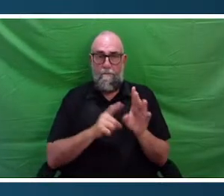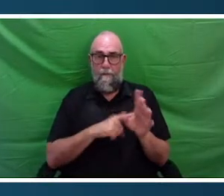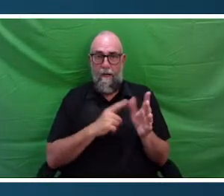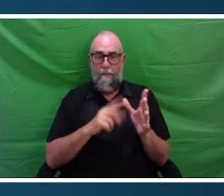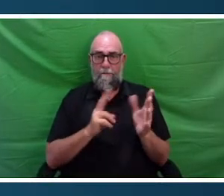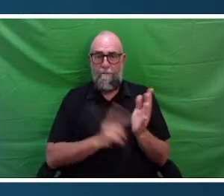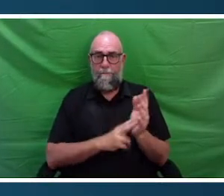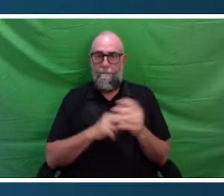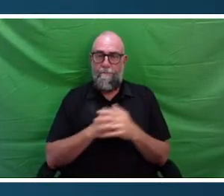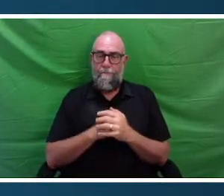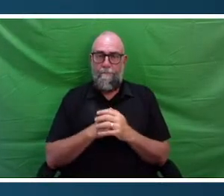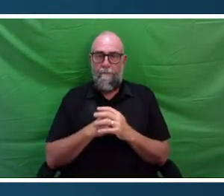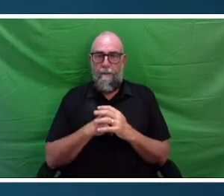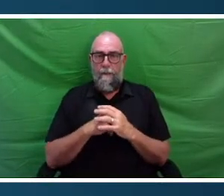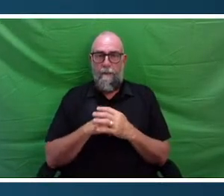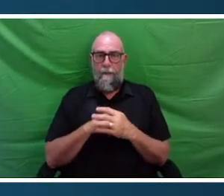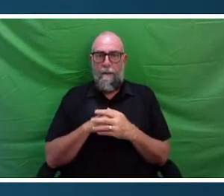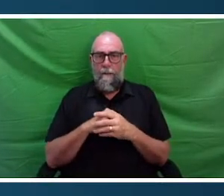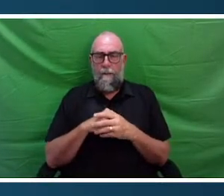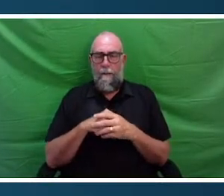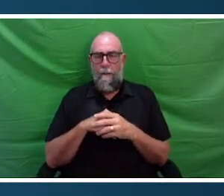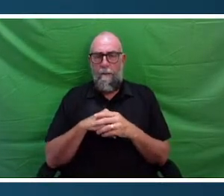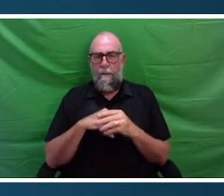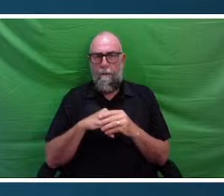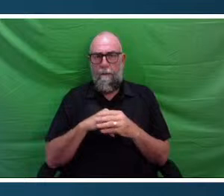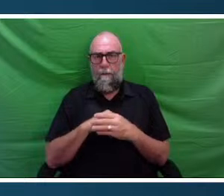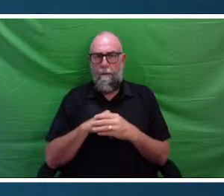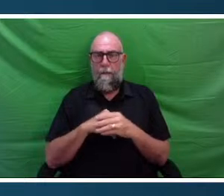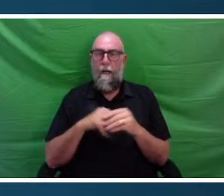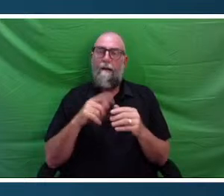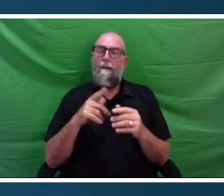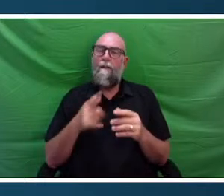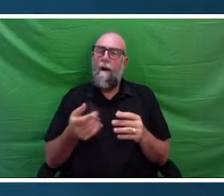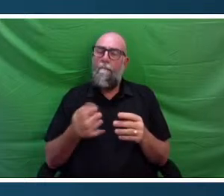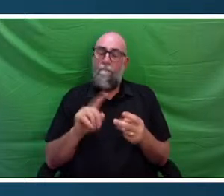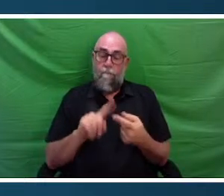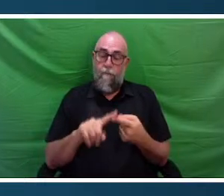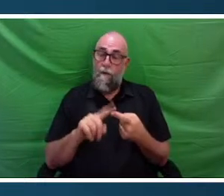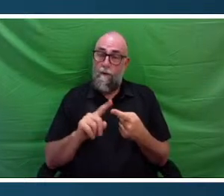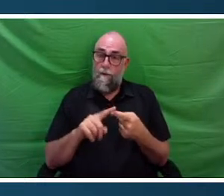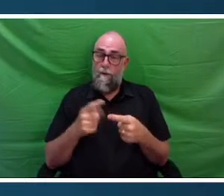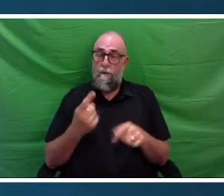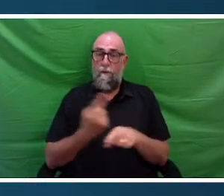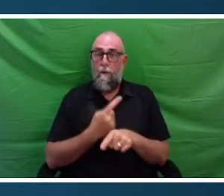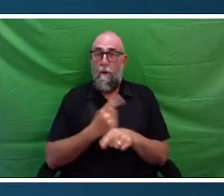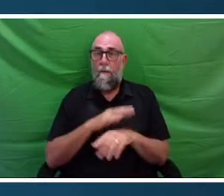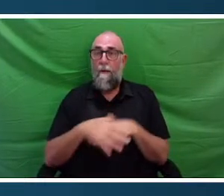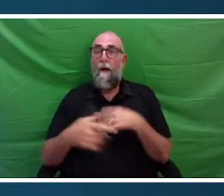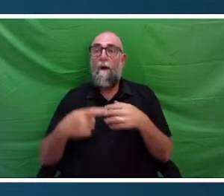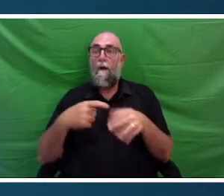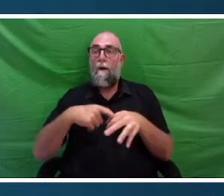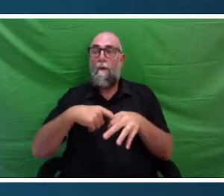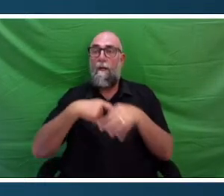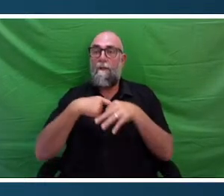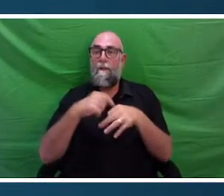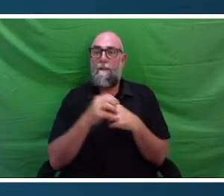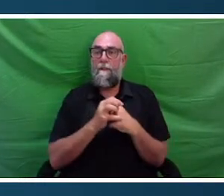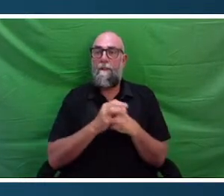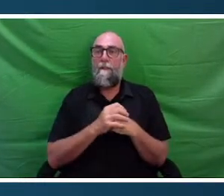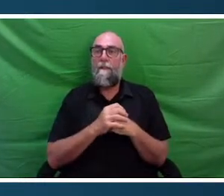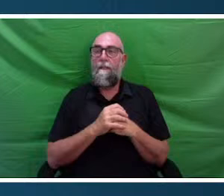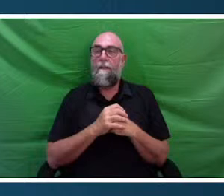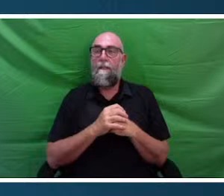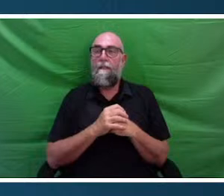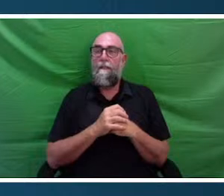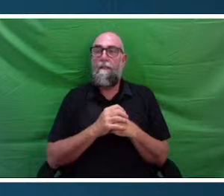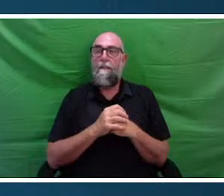Okay. So first, on the limitations more generally, I think Zung did a really good job at the end of running through sort of the key main